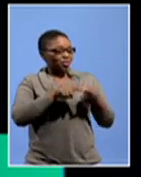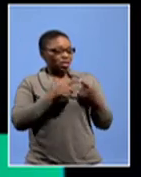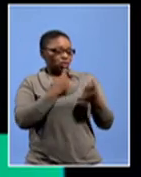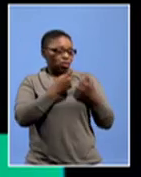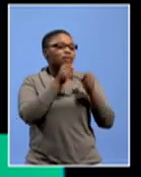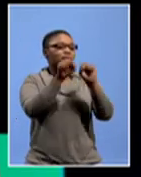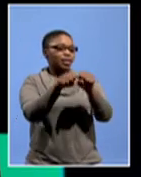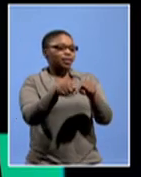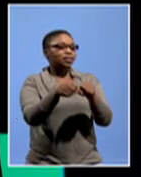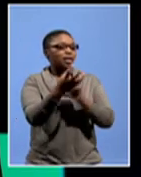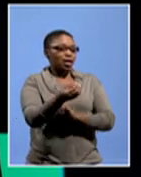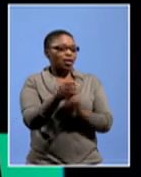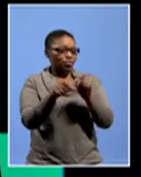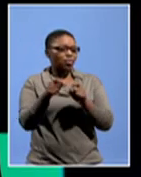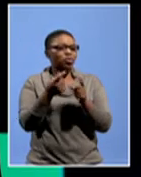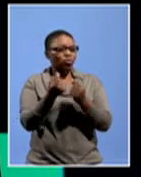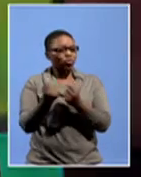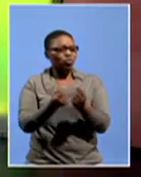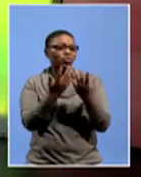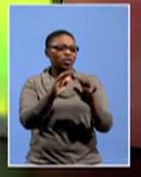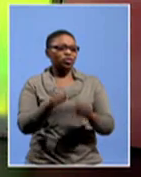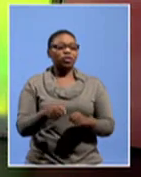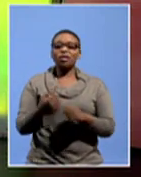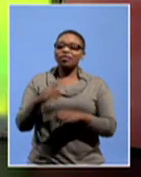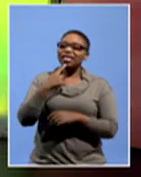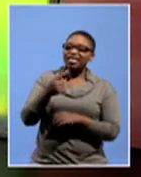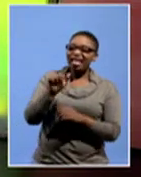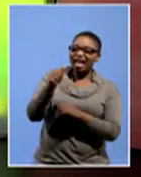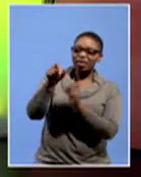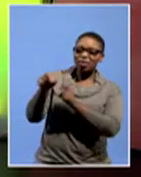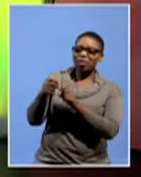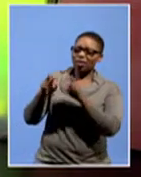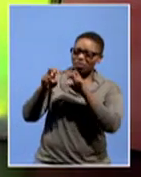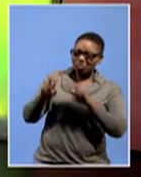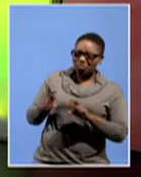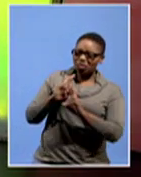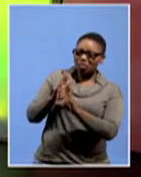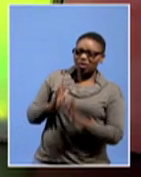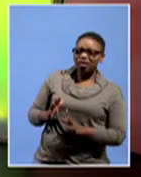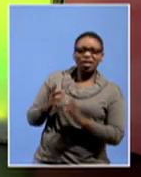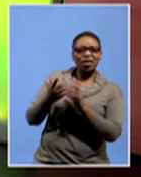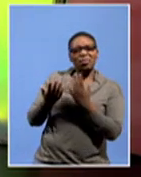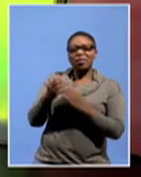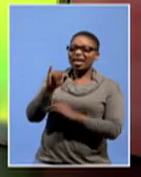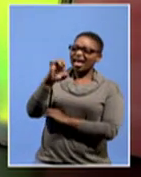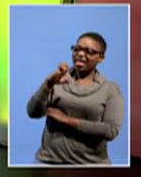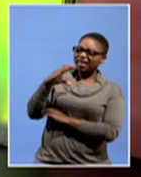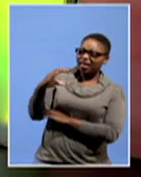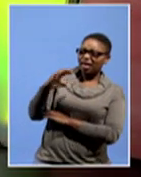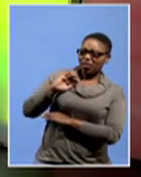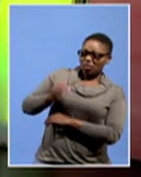answer is yes, there are very clear threats. You've mentioned already attacks on female journalists. I mean, the IEC has ruled on a recent issue